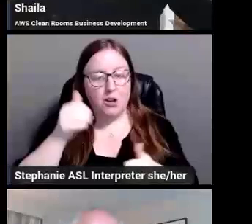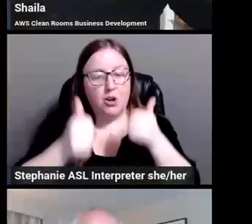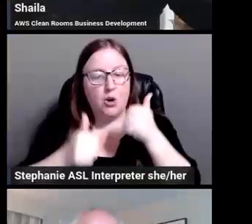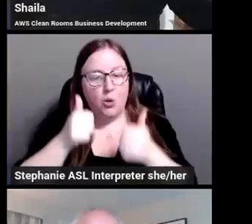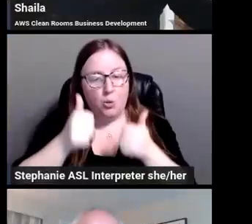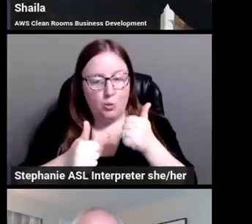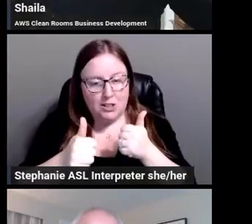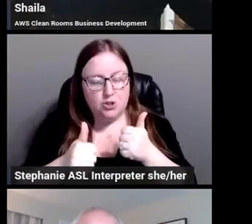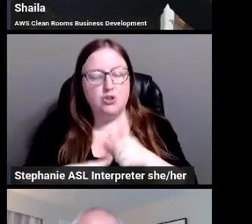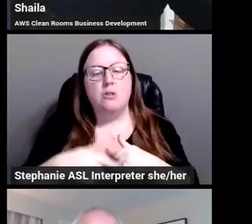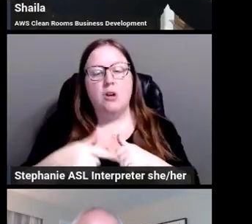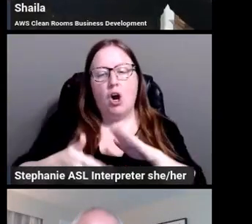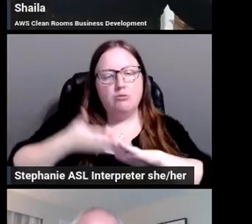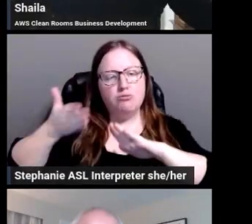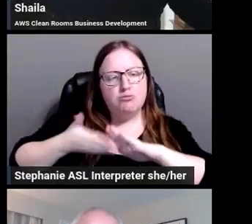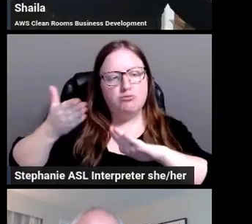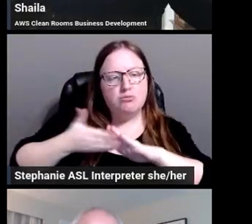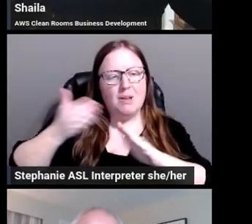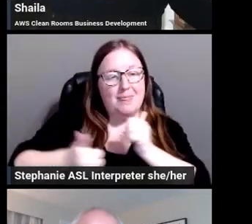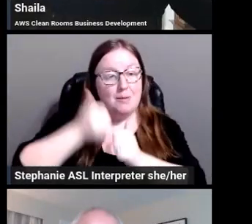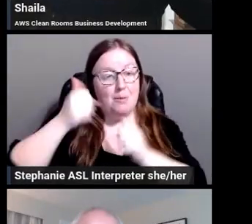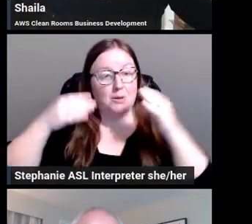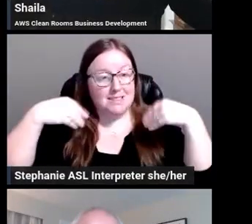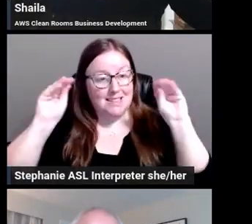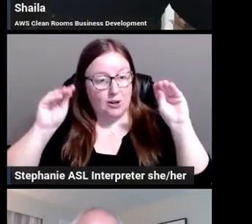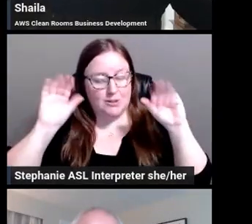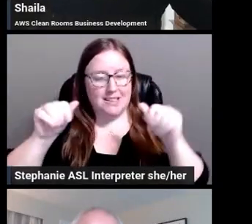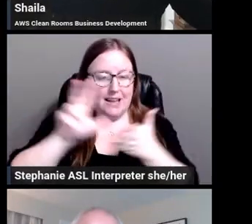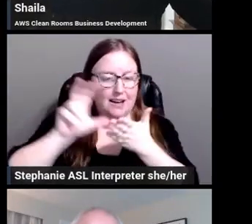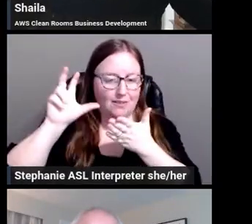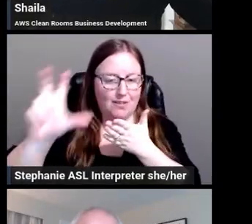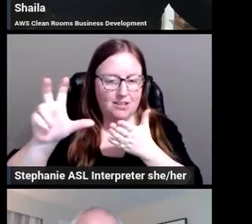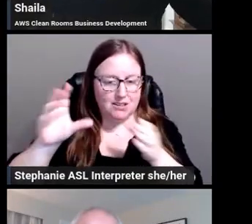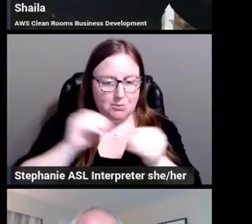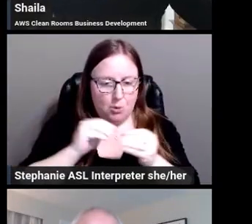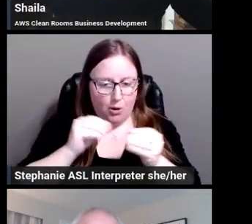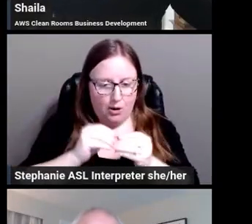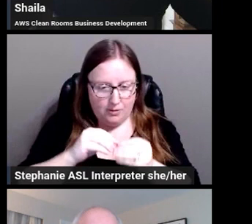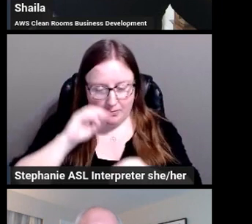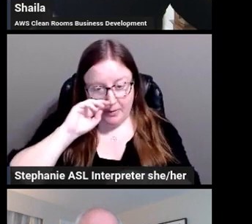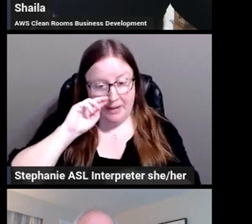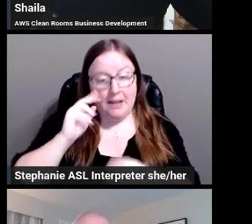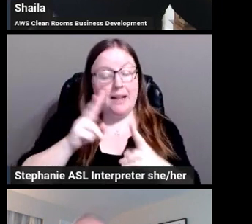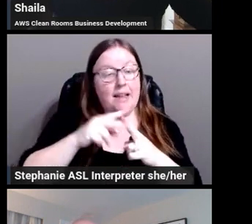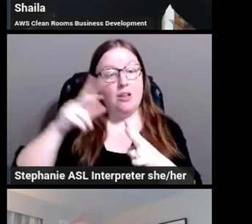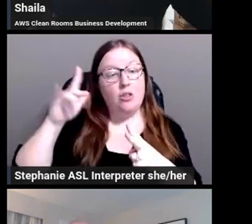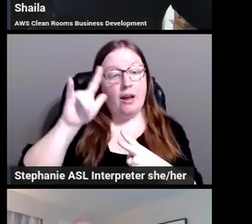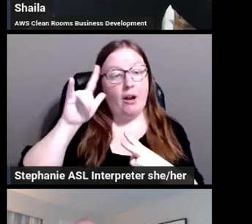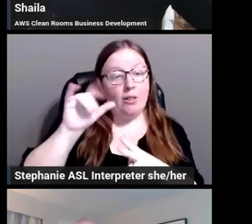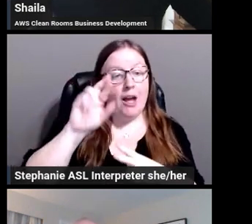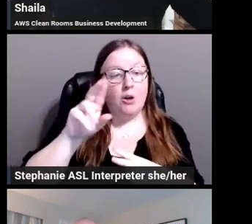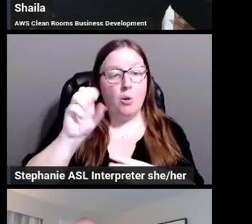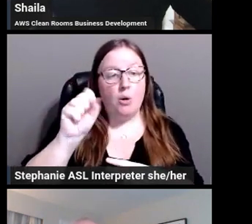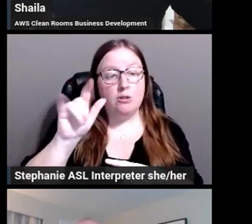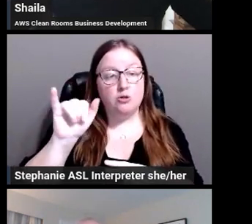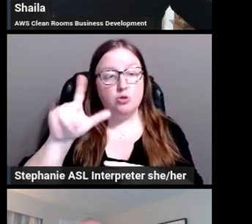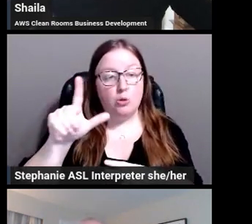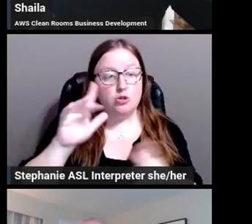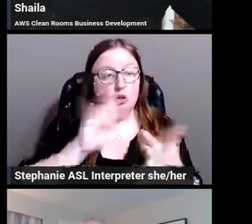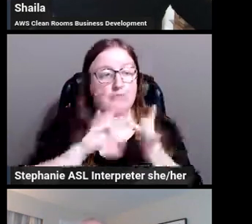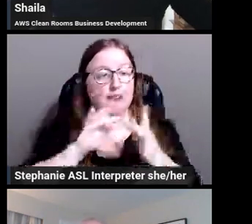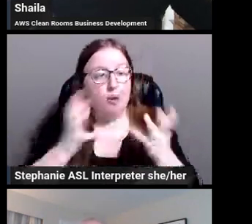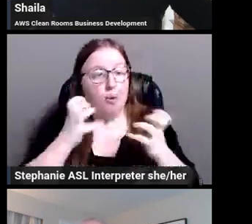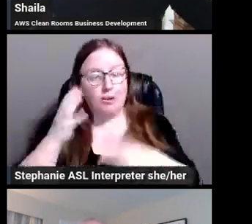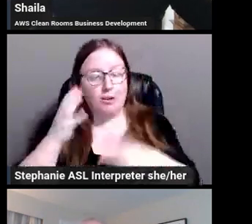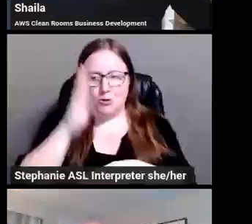tactics are driving the most sales so they can invest more there. And neither the airline or the social network want to directly